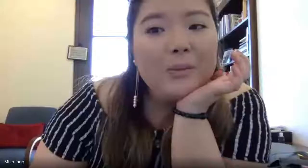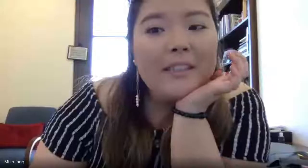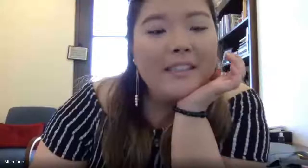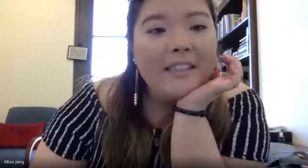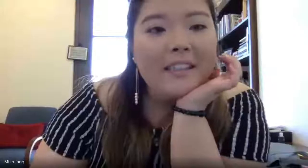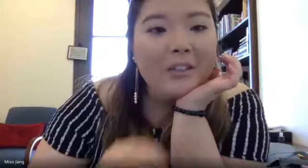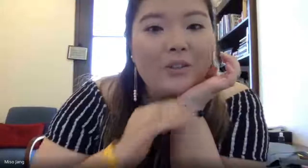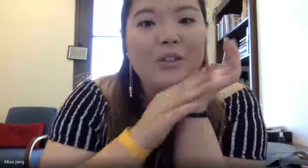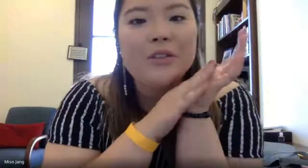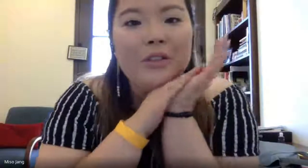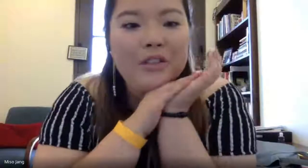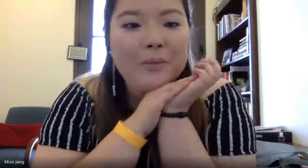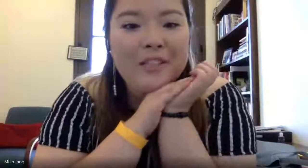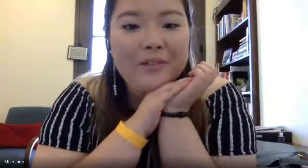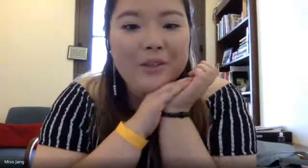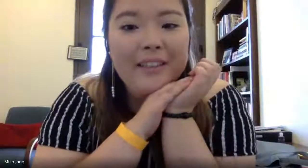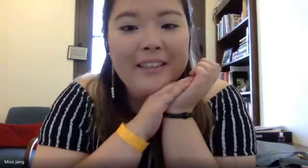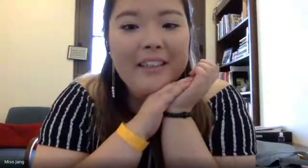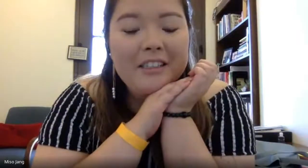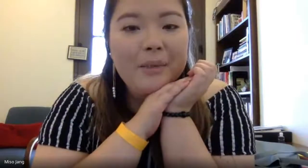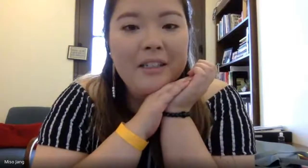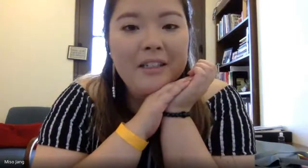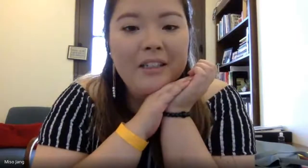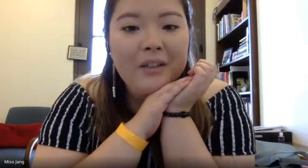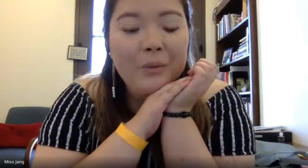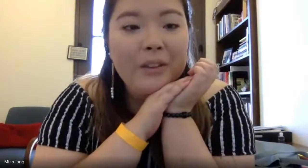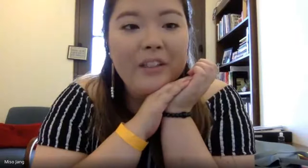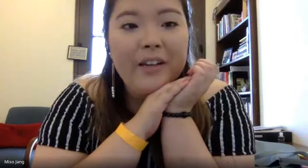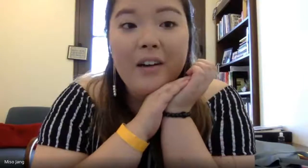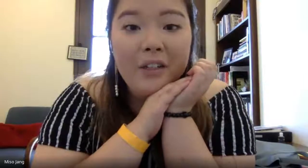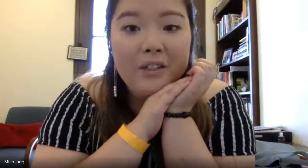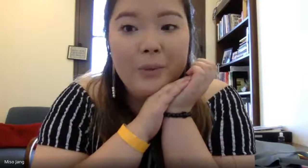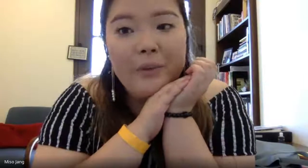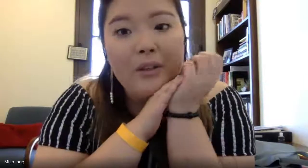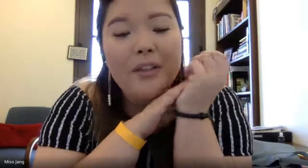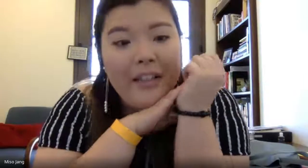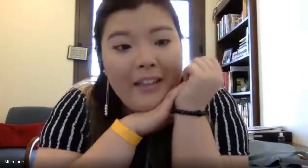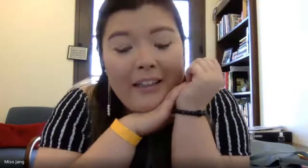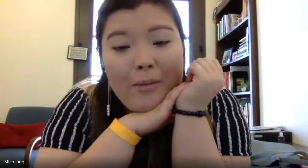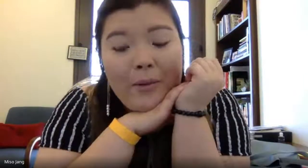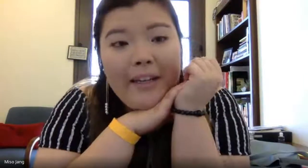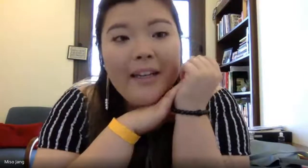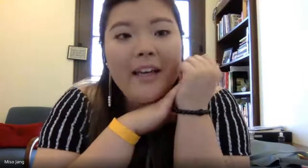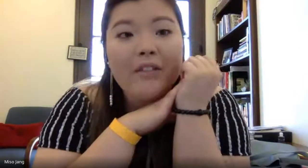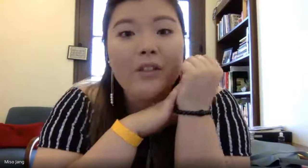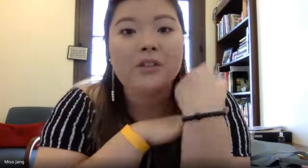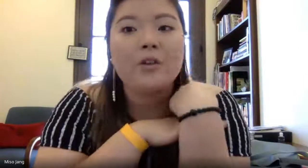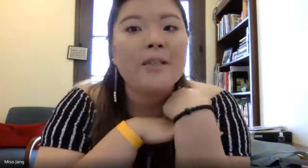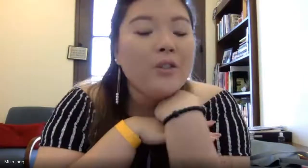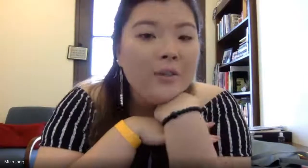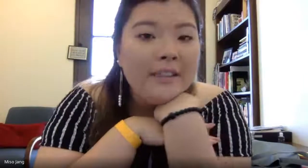I just wanted to say thank you so much, everyone. It's been a really great honor to work with you all again and collaborate.